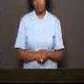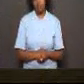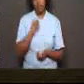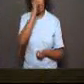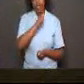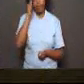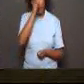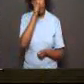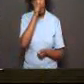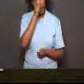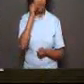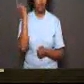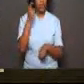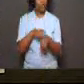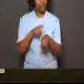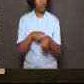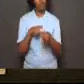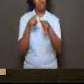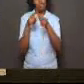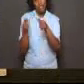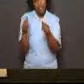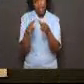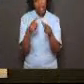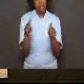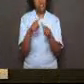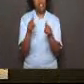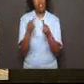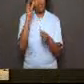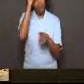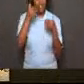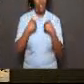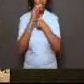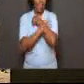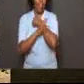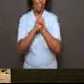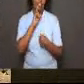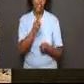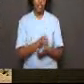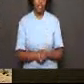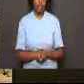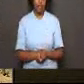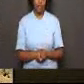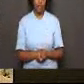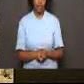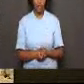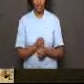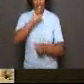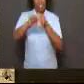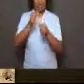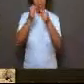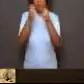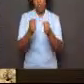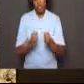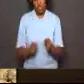Ethiopia has always been a very diverse country, and the absence of tolerance of